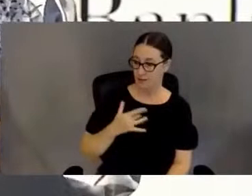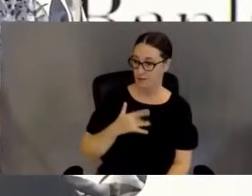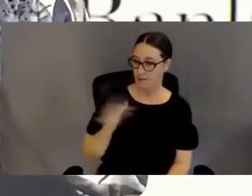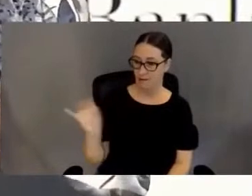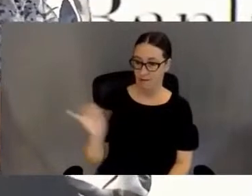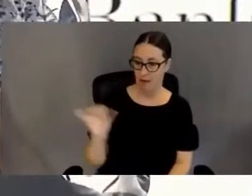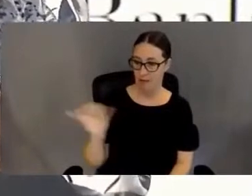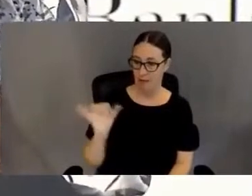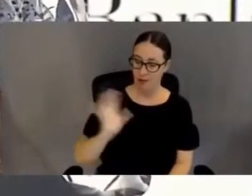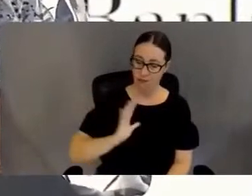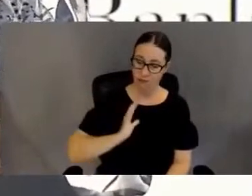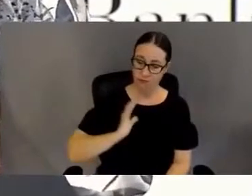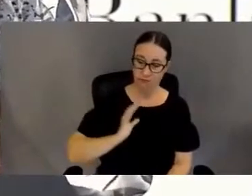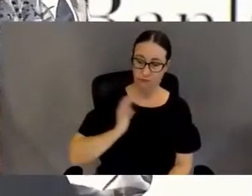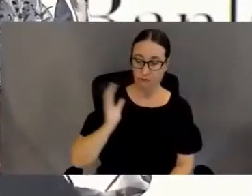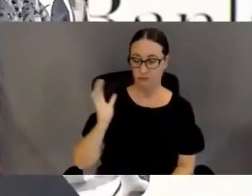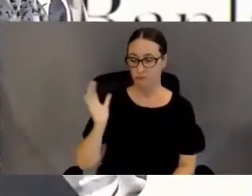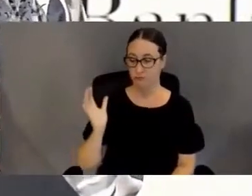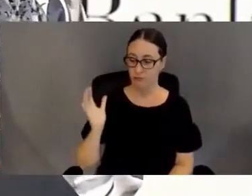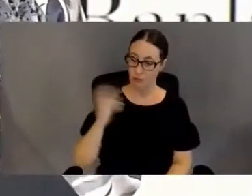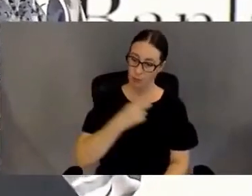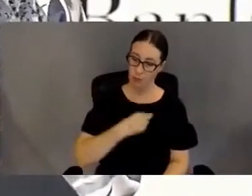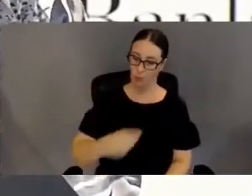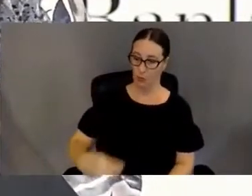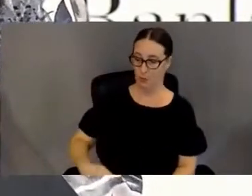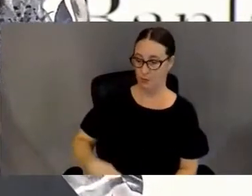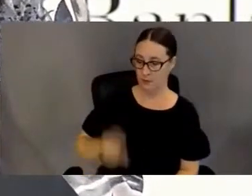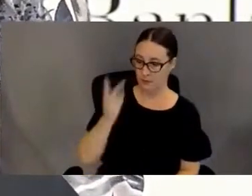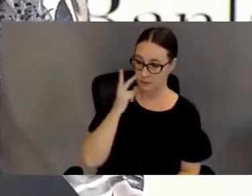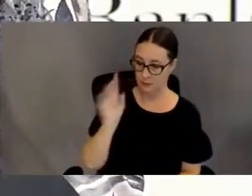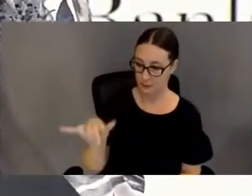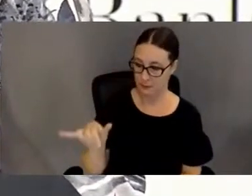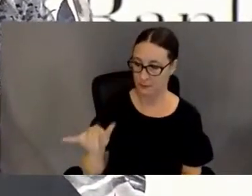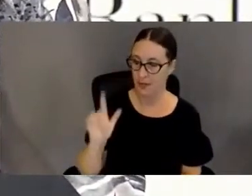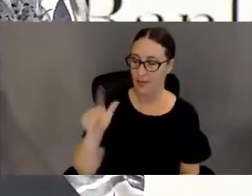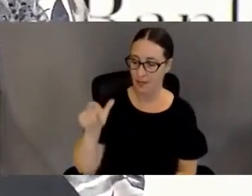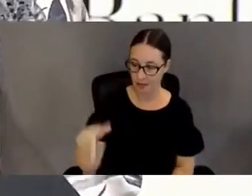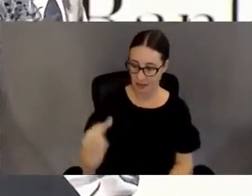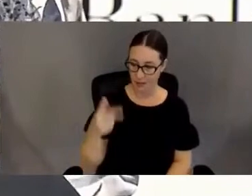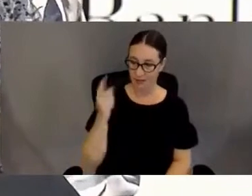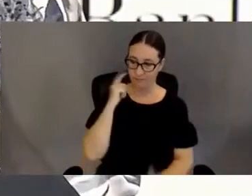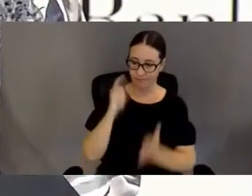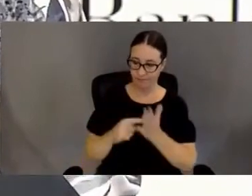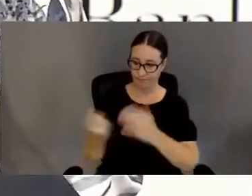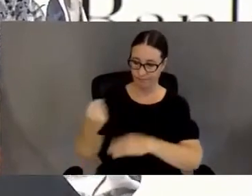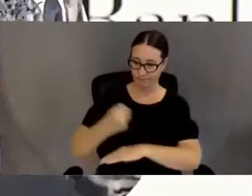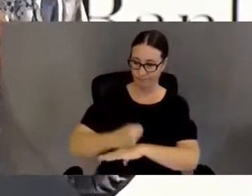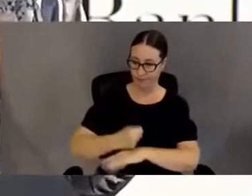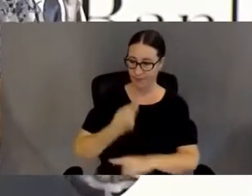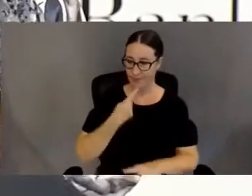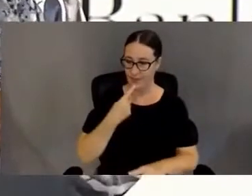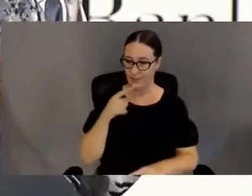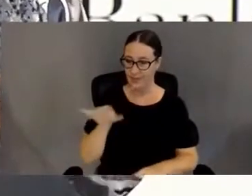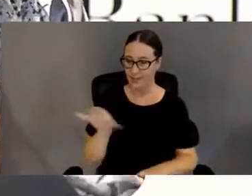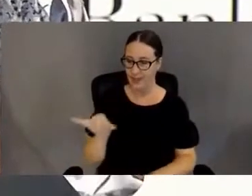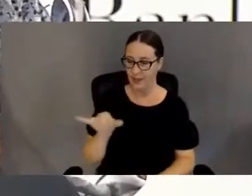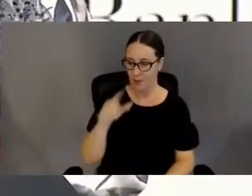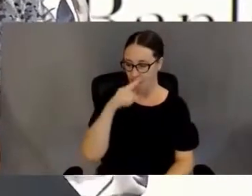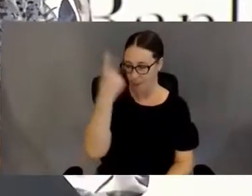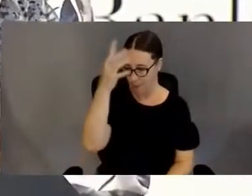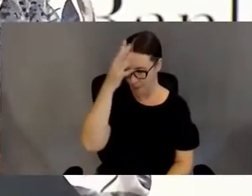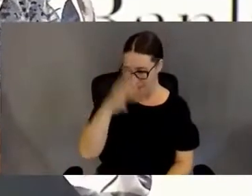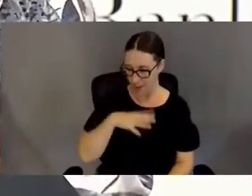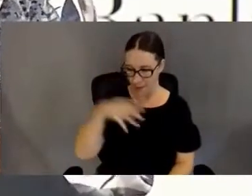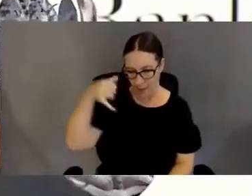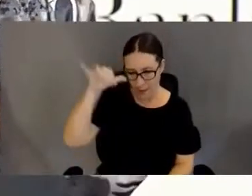shortly thereafter he described the bank as the Black man's cow, but the white man's milk. We must learn from the